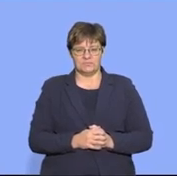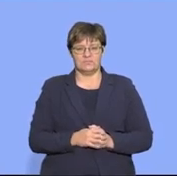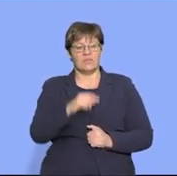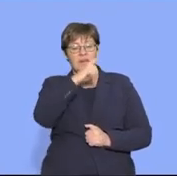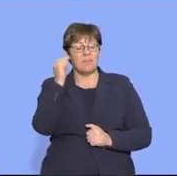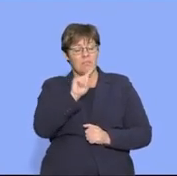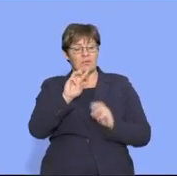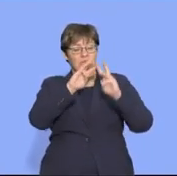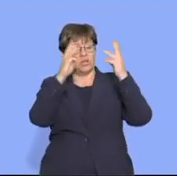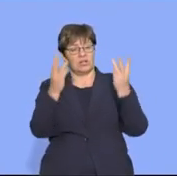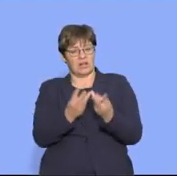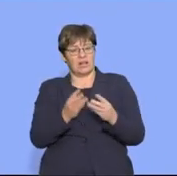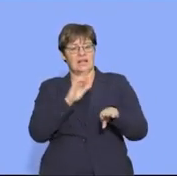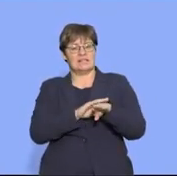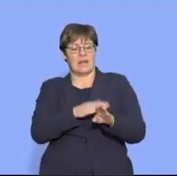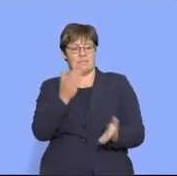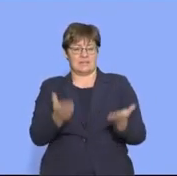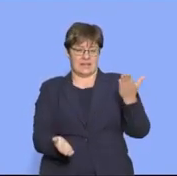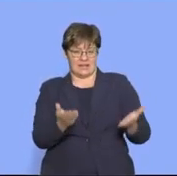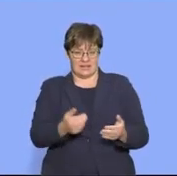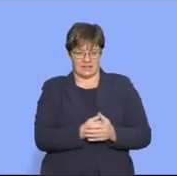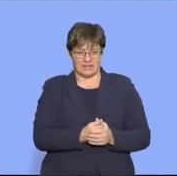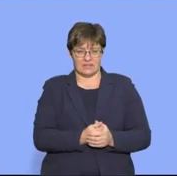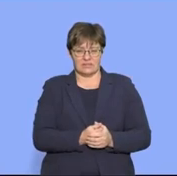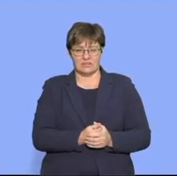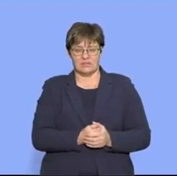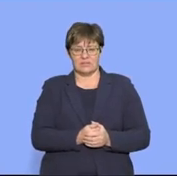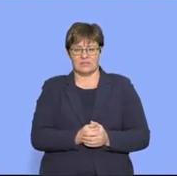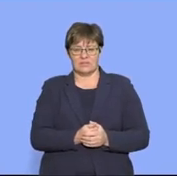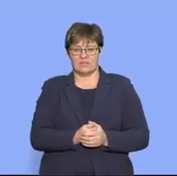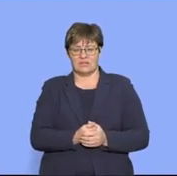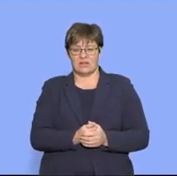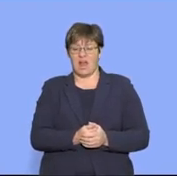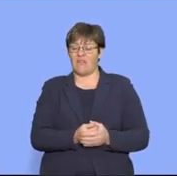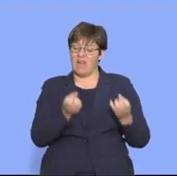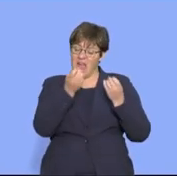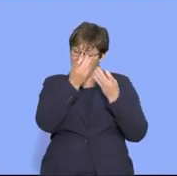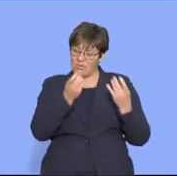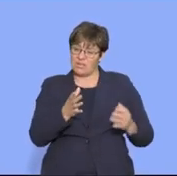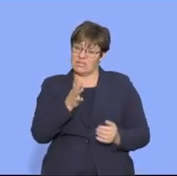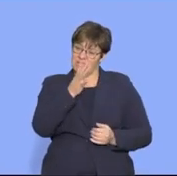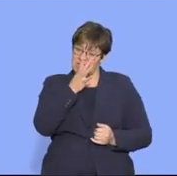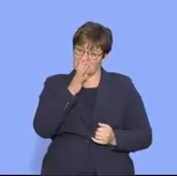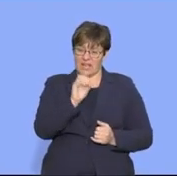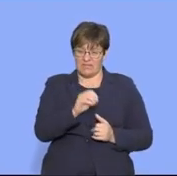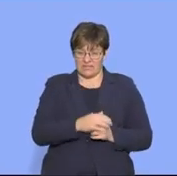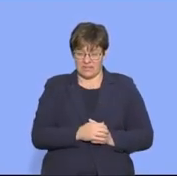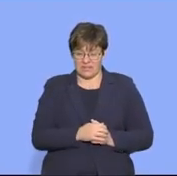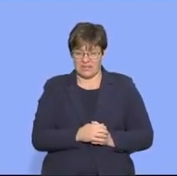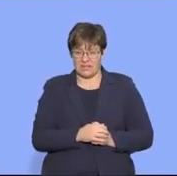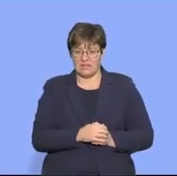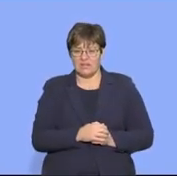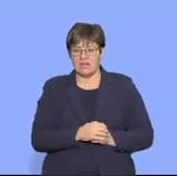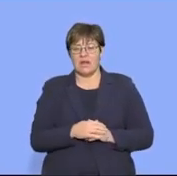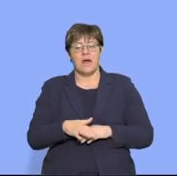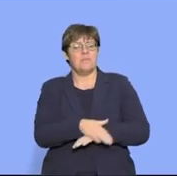this is called a geological timescale. Now, I know it's got a hang of a lot in it, and it's quite a